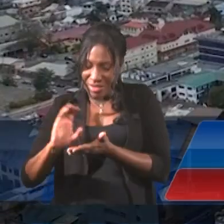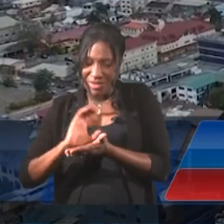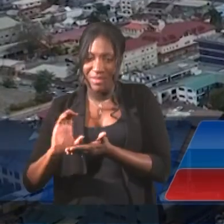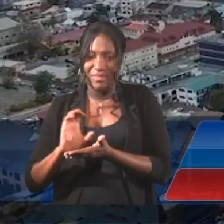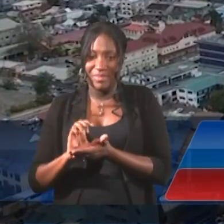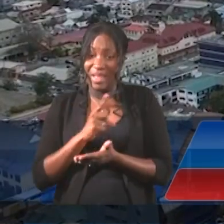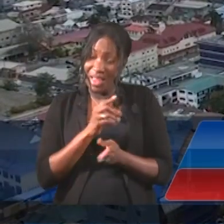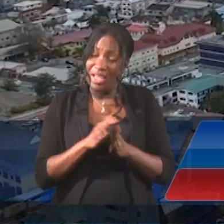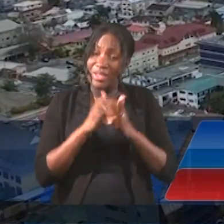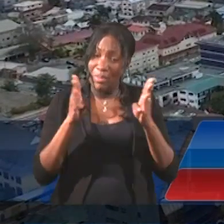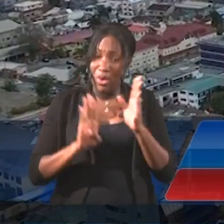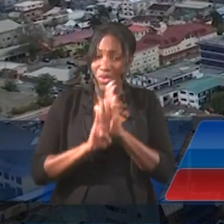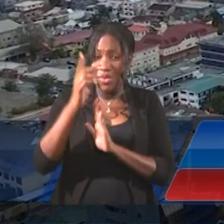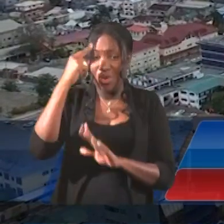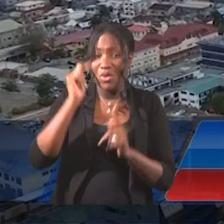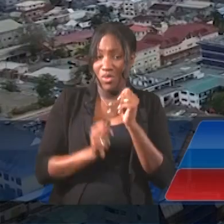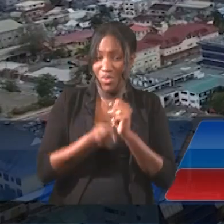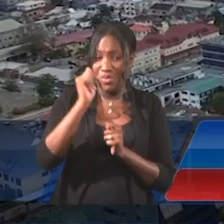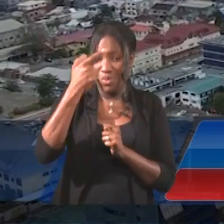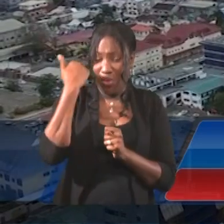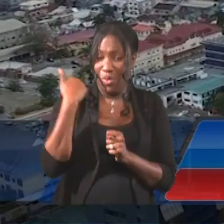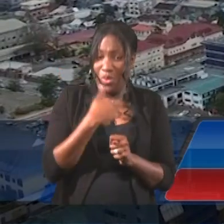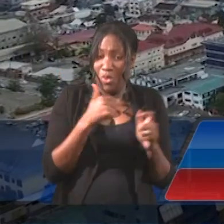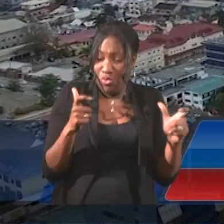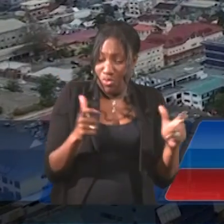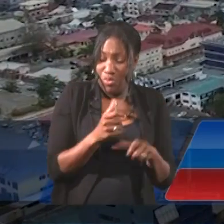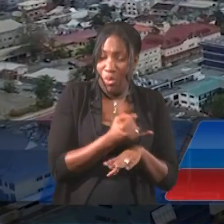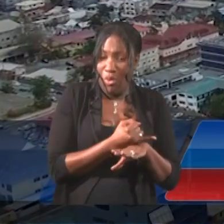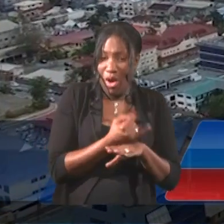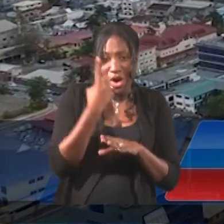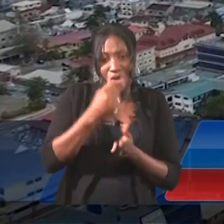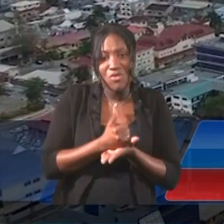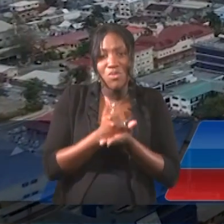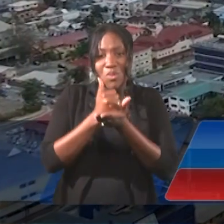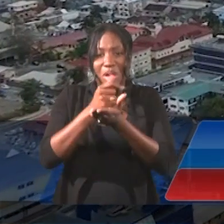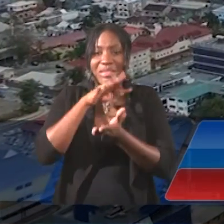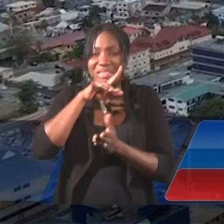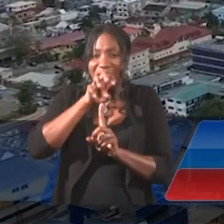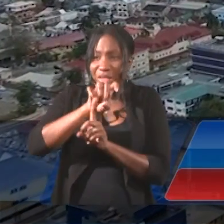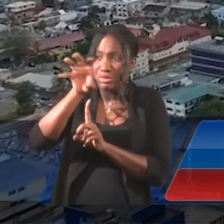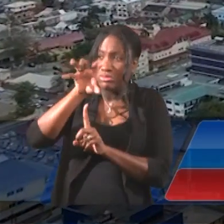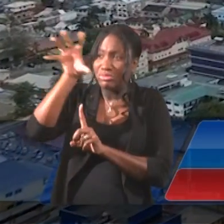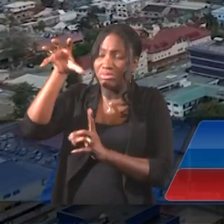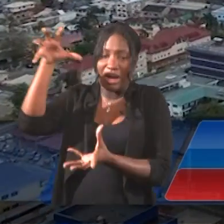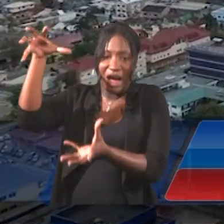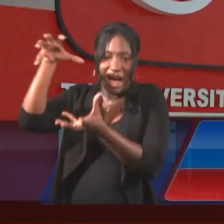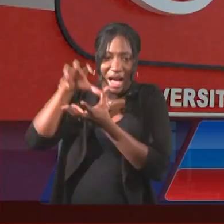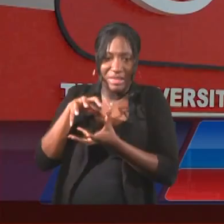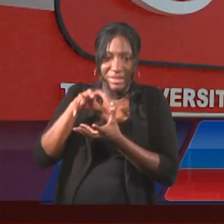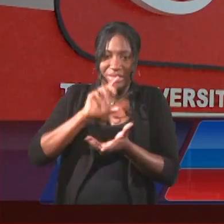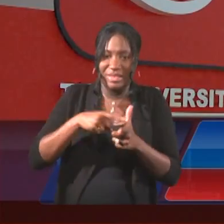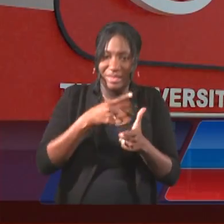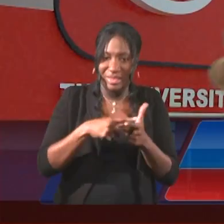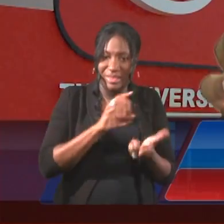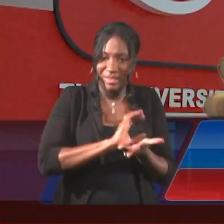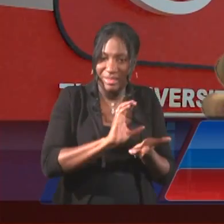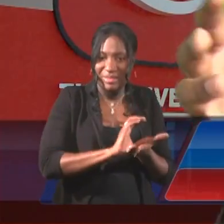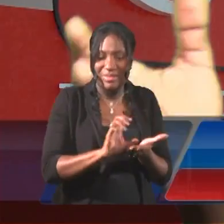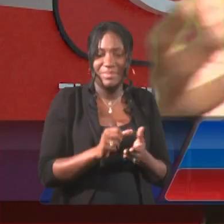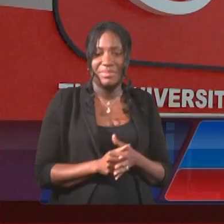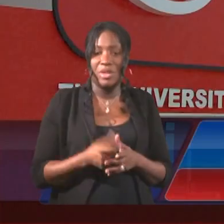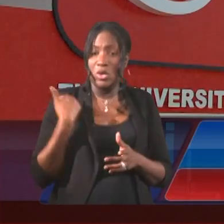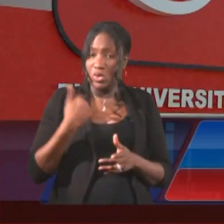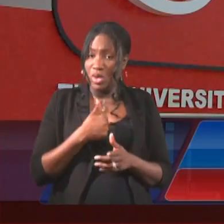that our local capacity and investment put in to advance carbon capture and storage have been recognized. The next